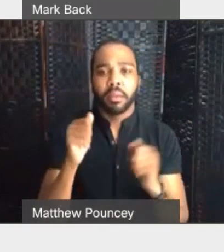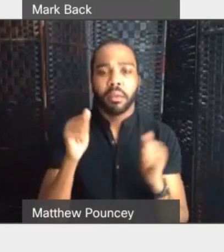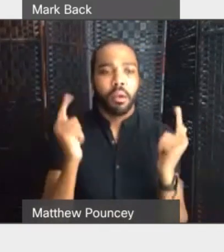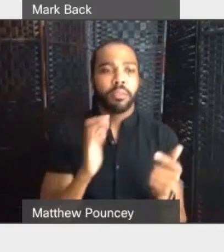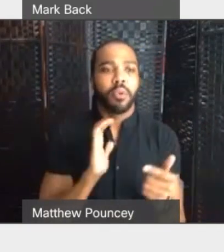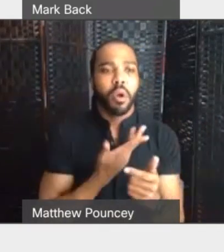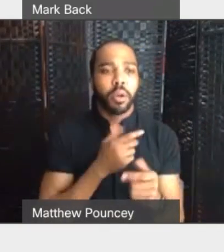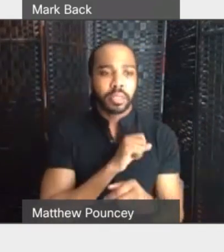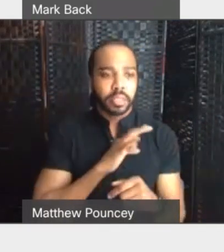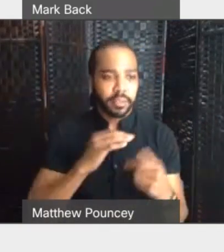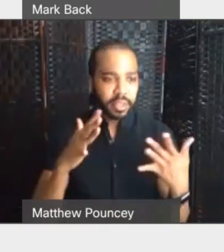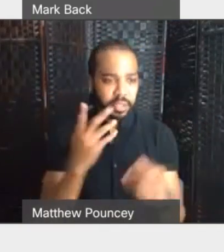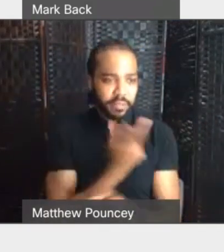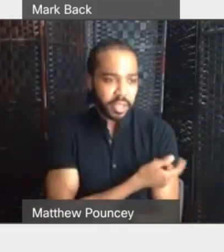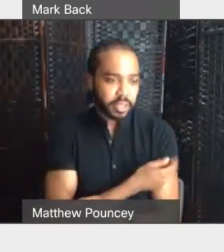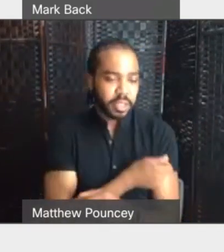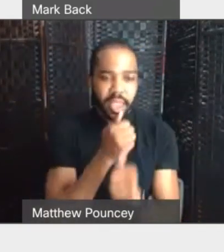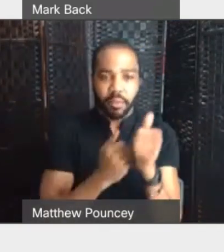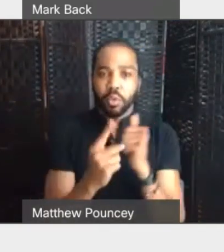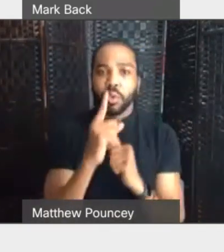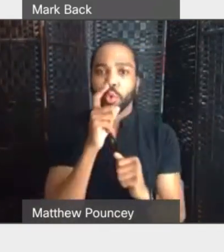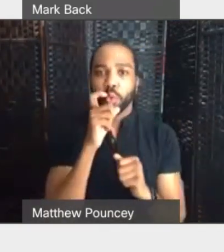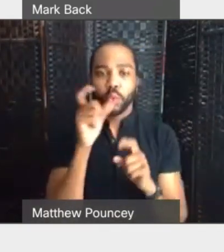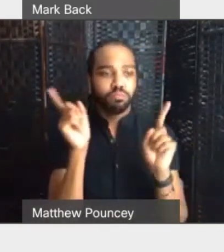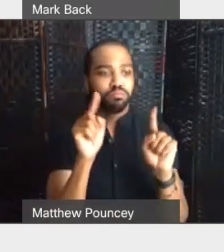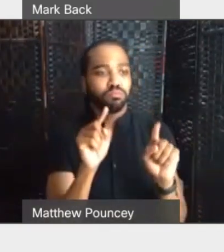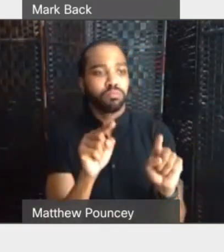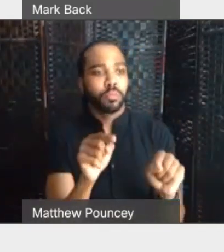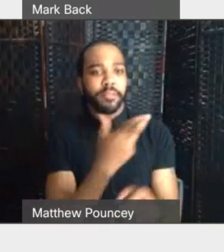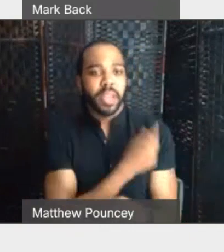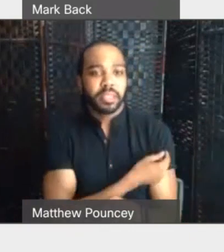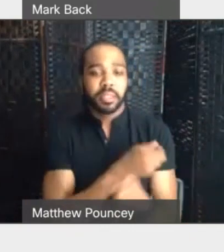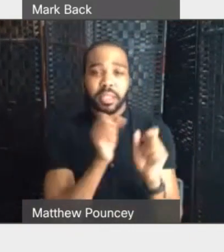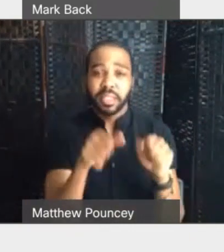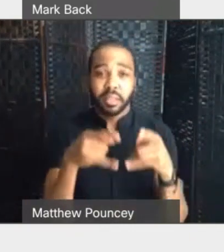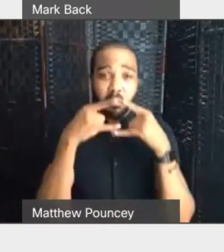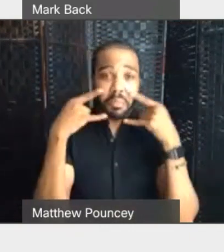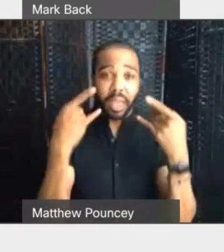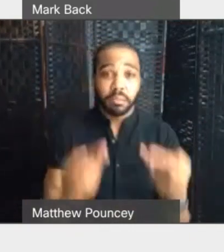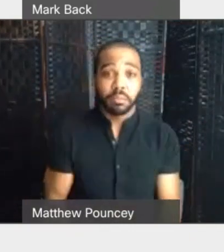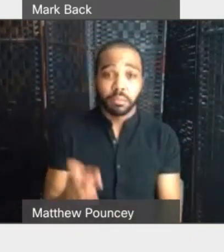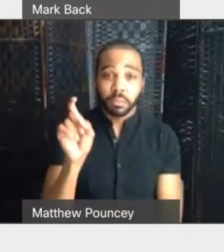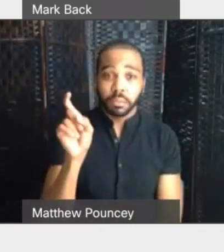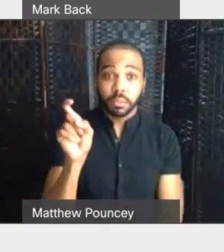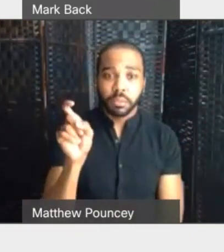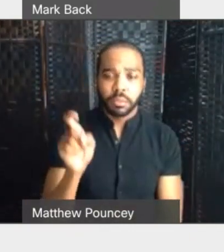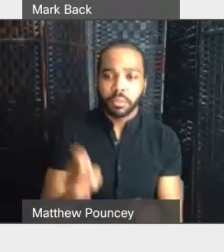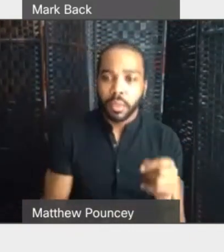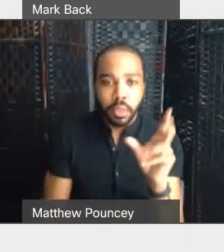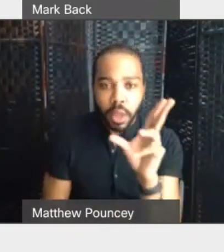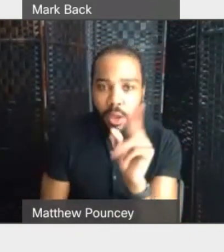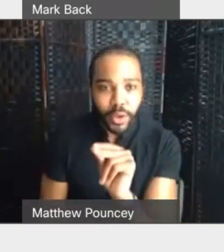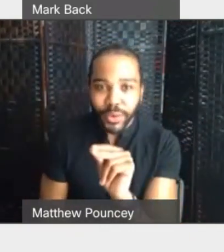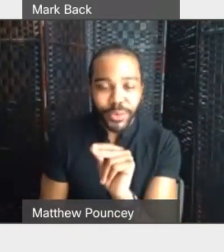is vaccinated and everyone who comes is vaccinated, can we dispense with masks? No.